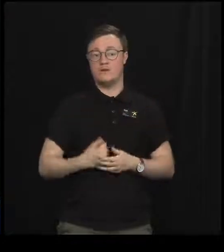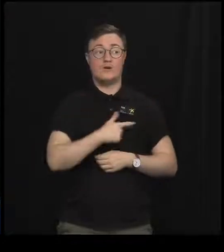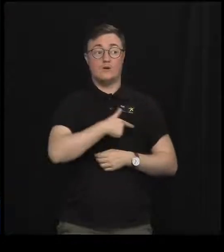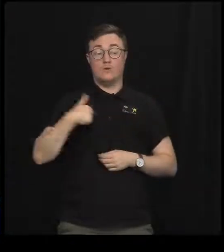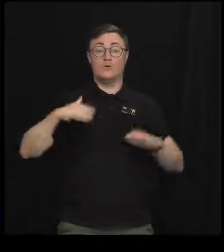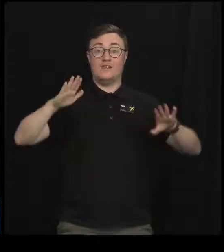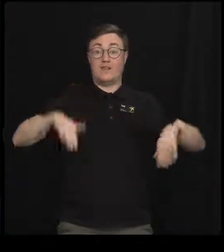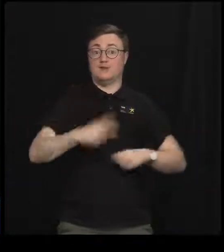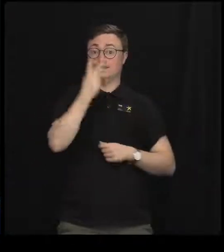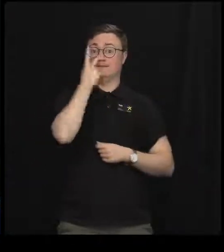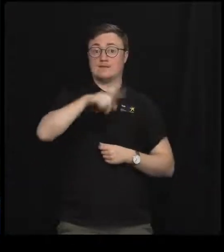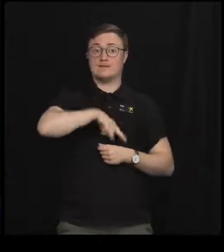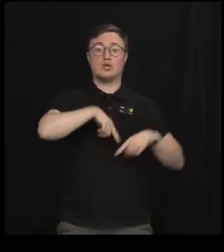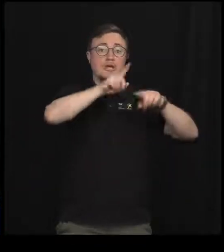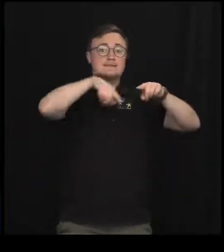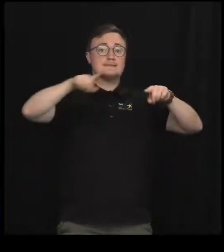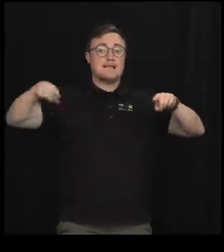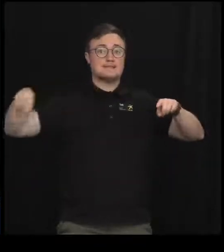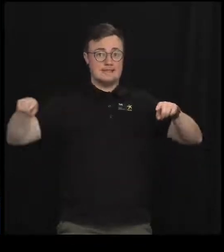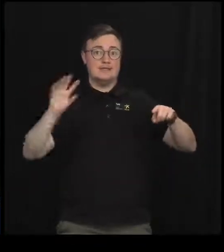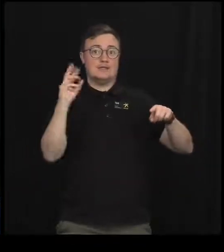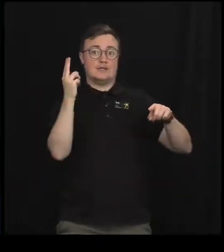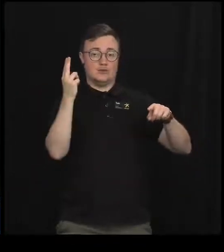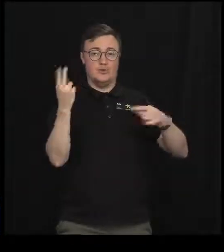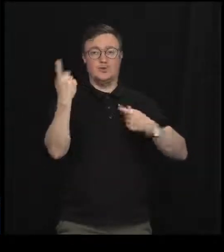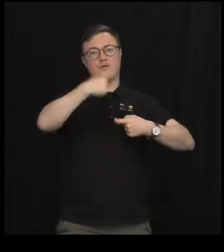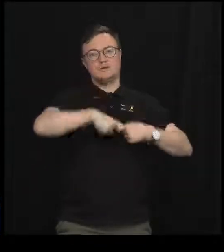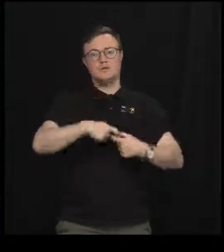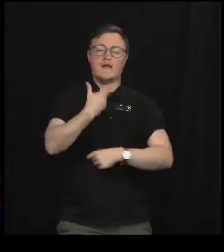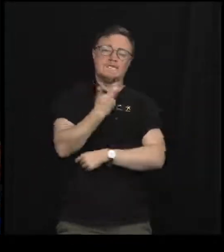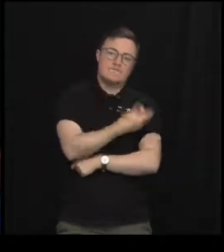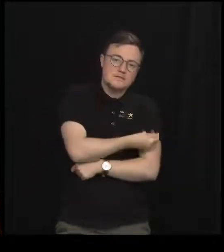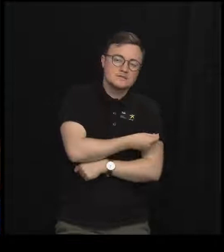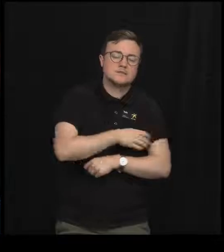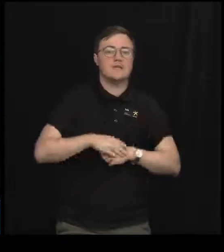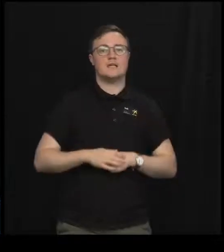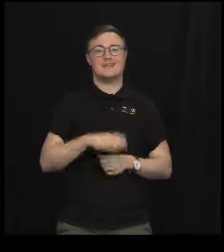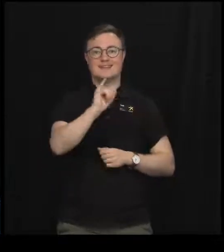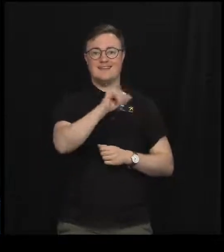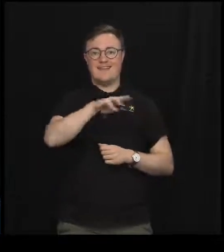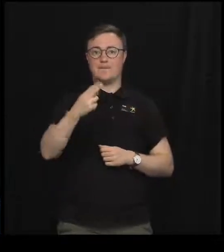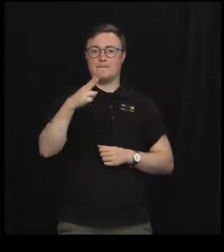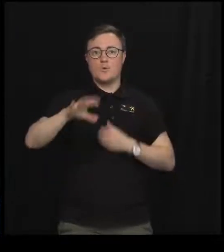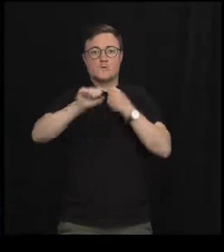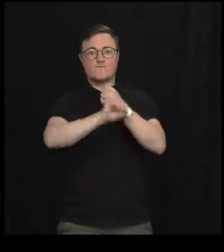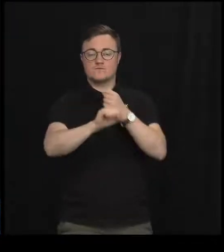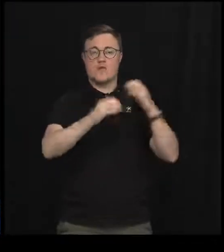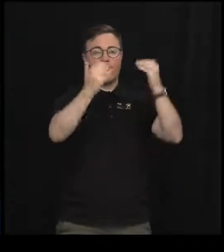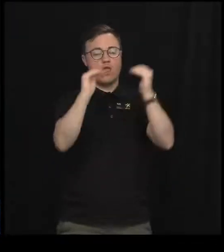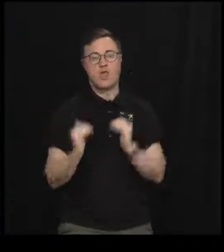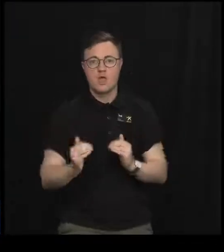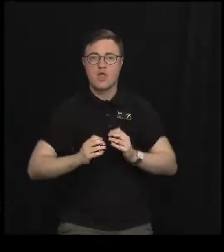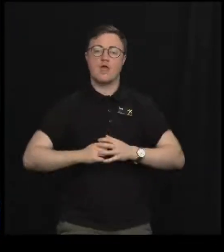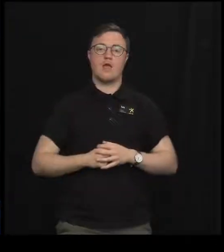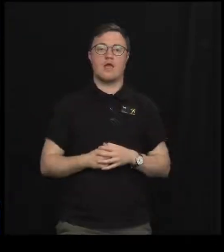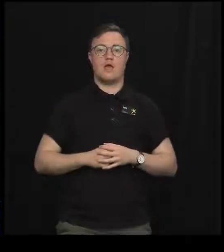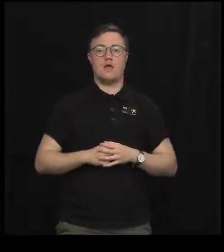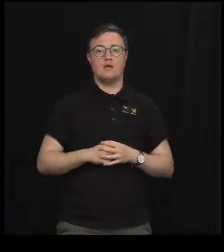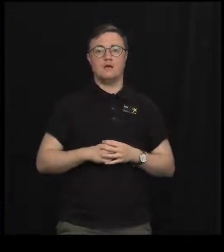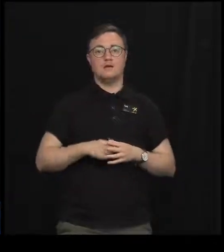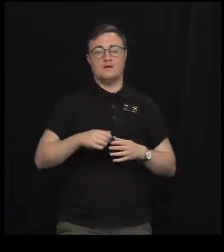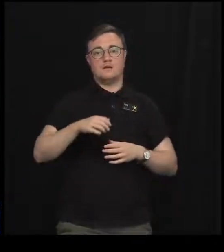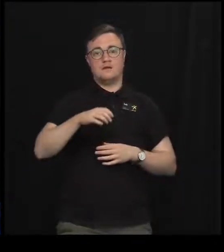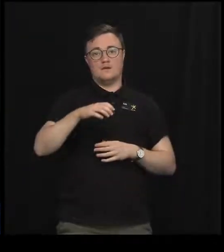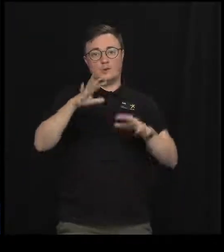global statistics of the like of immunization coverage is going down, childbirth in hospitals going down. So